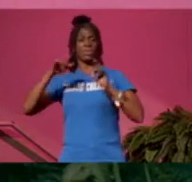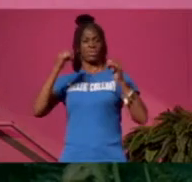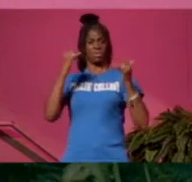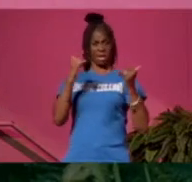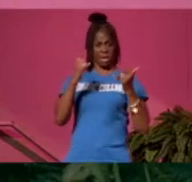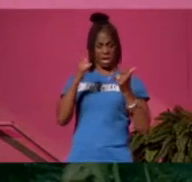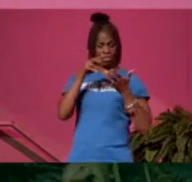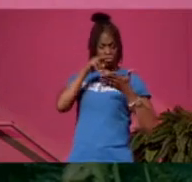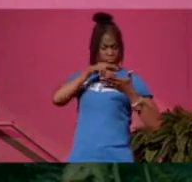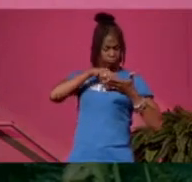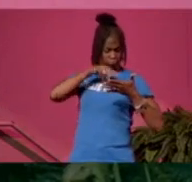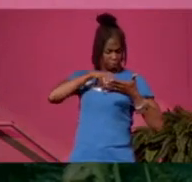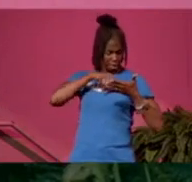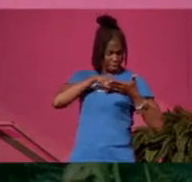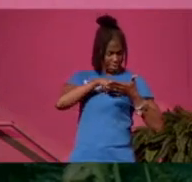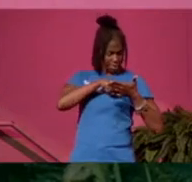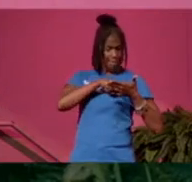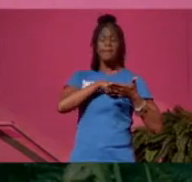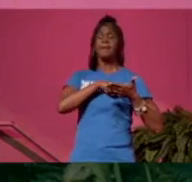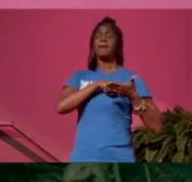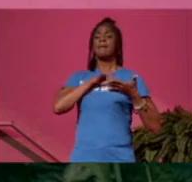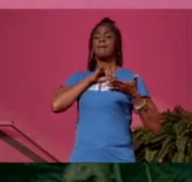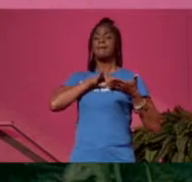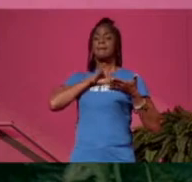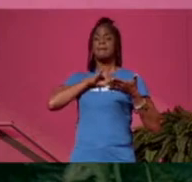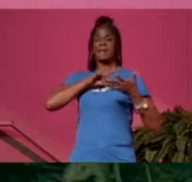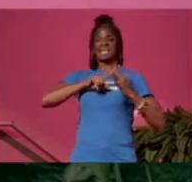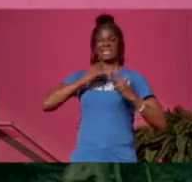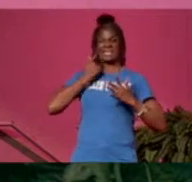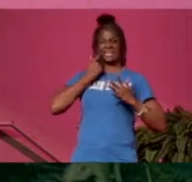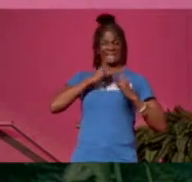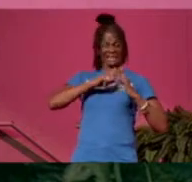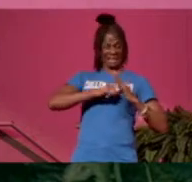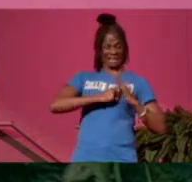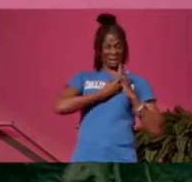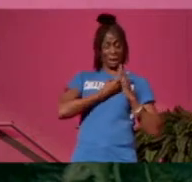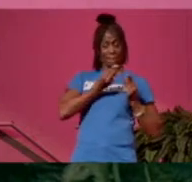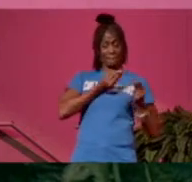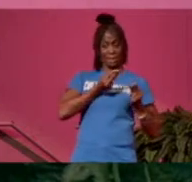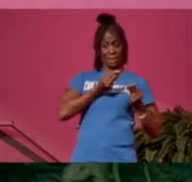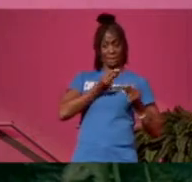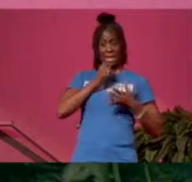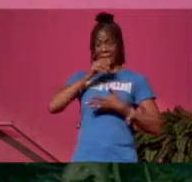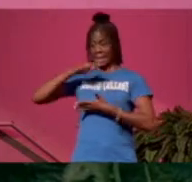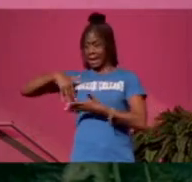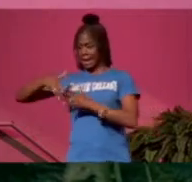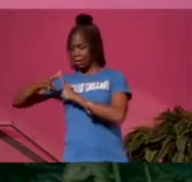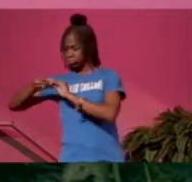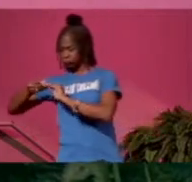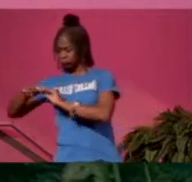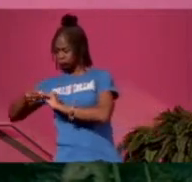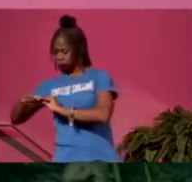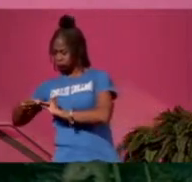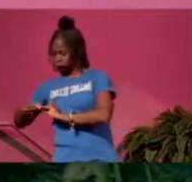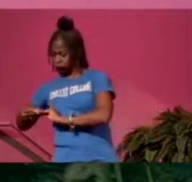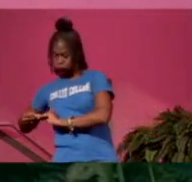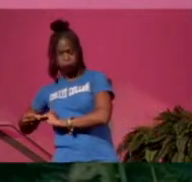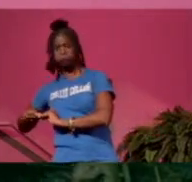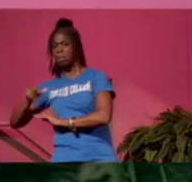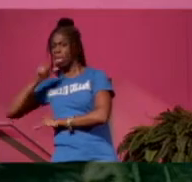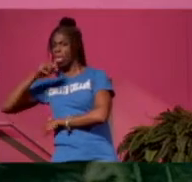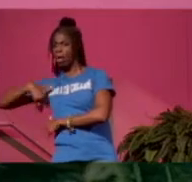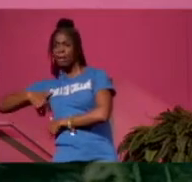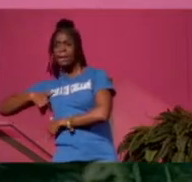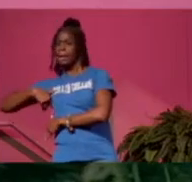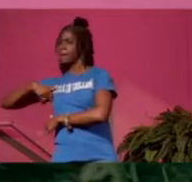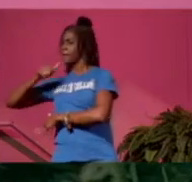He ain't gave nothing to that woman at the well yet. The woman caught in adultery, he ain't given her a word yet. He ain't healed the woman with the